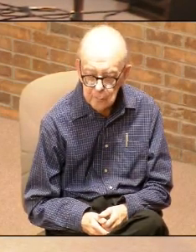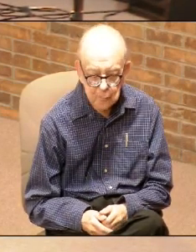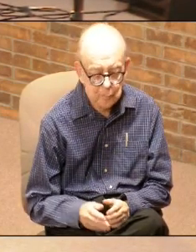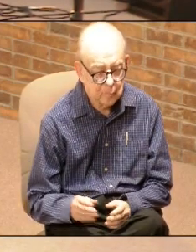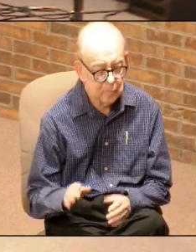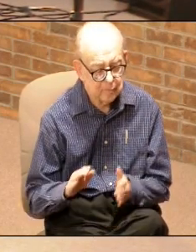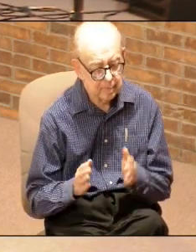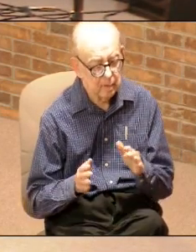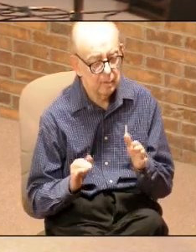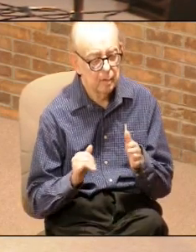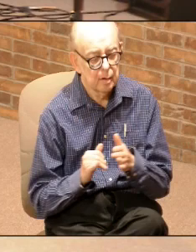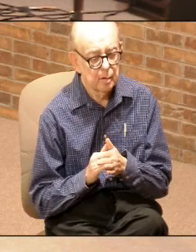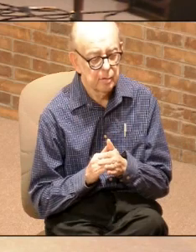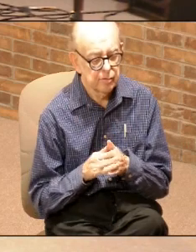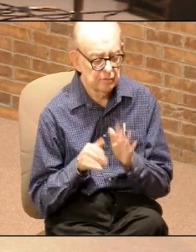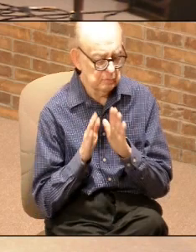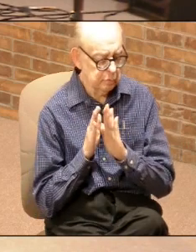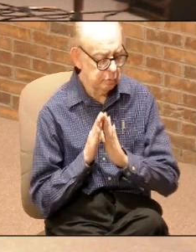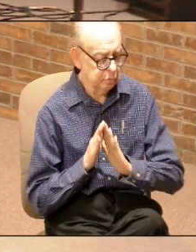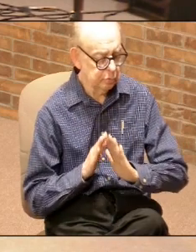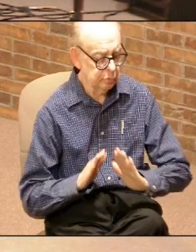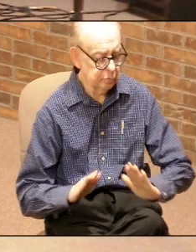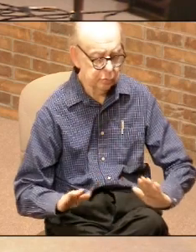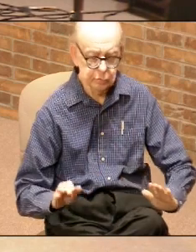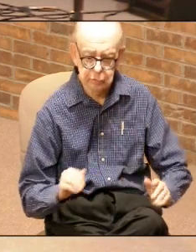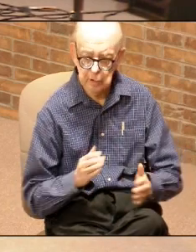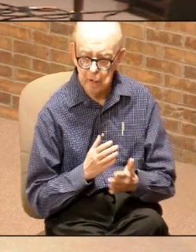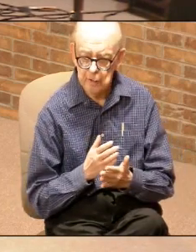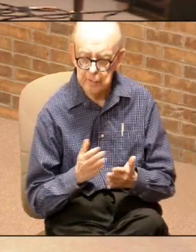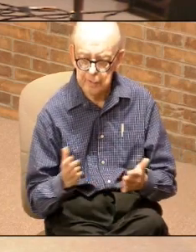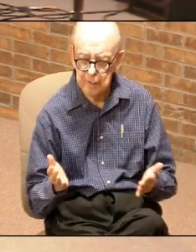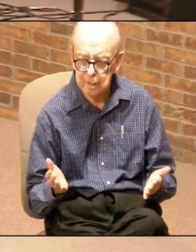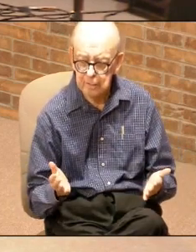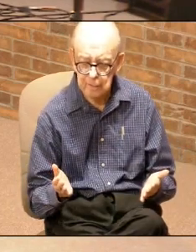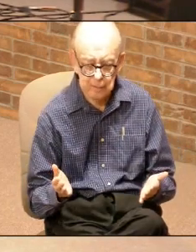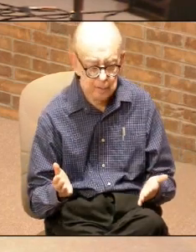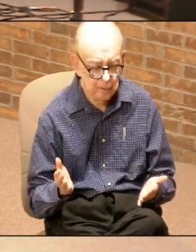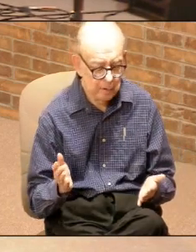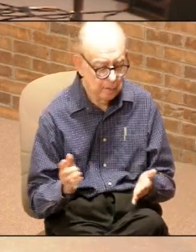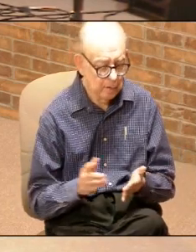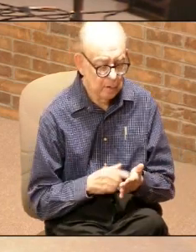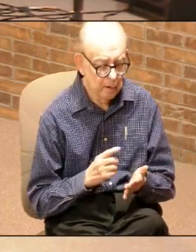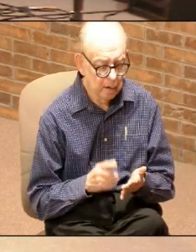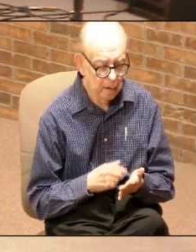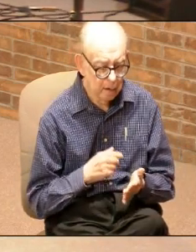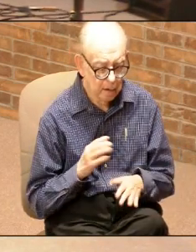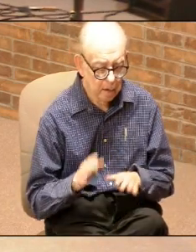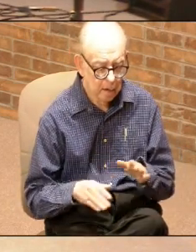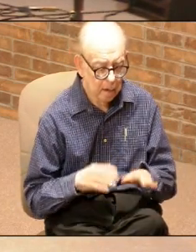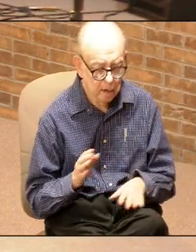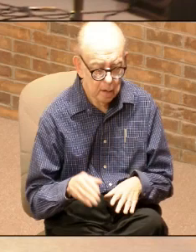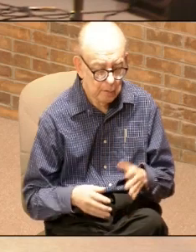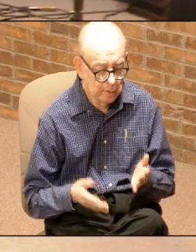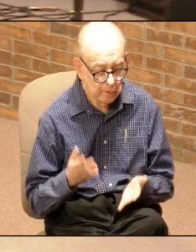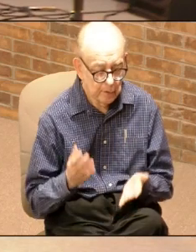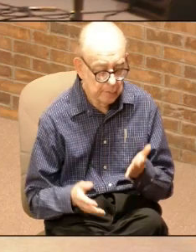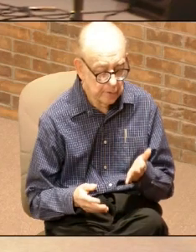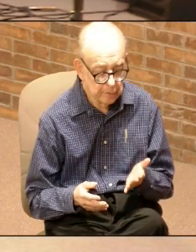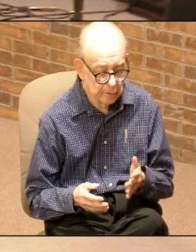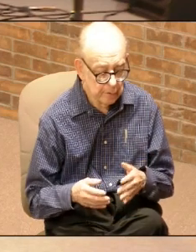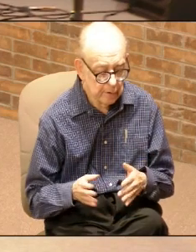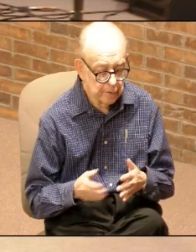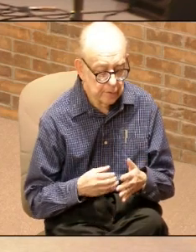it just seems to just calm everything down. Every once in a while you're walking, you may play a song in your